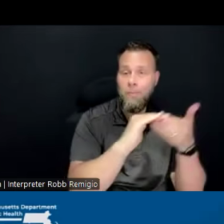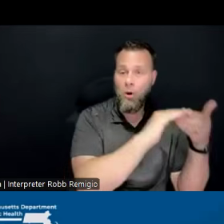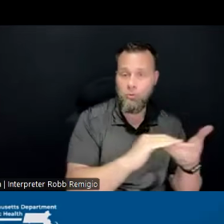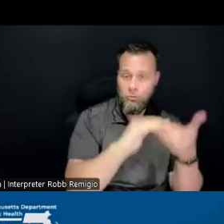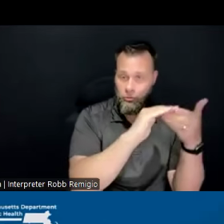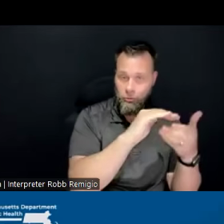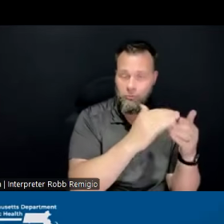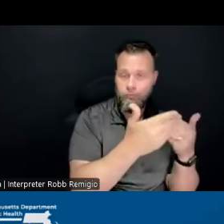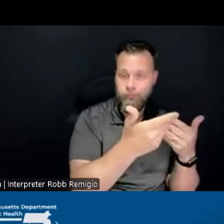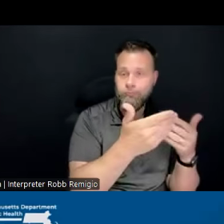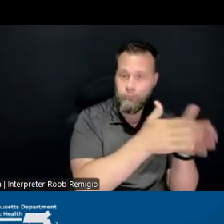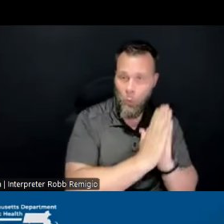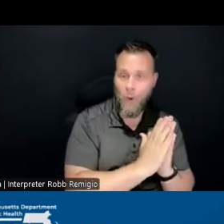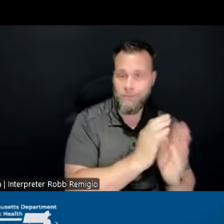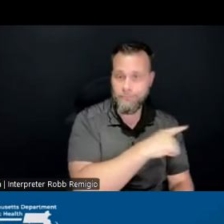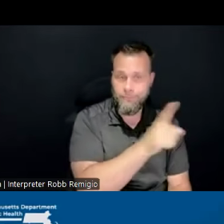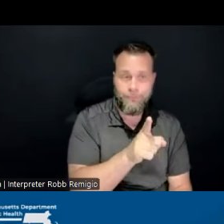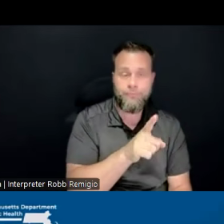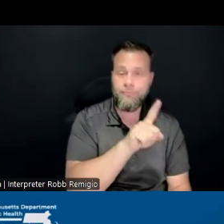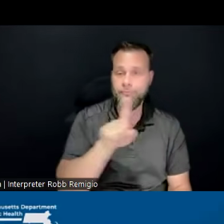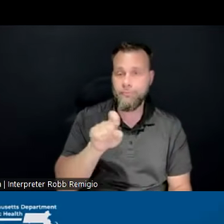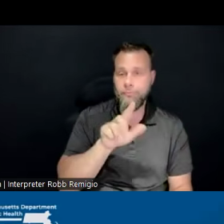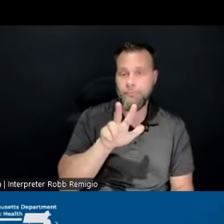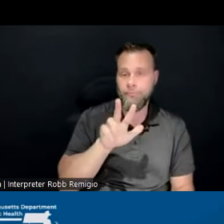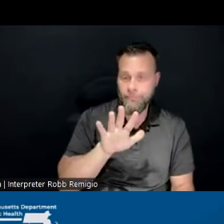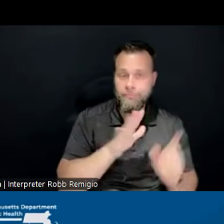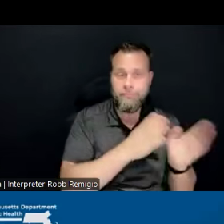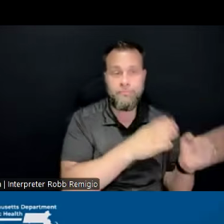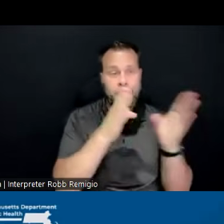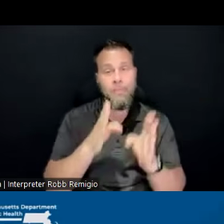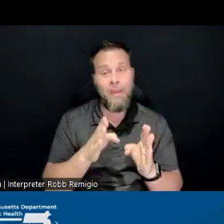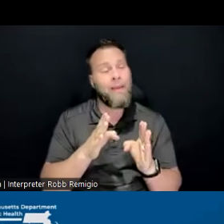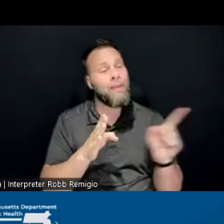data for everything from informing programming,